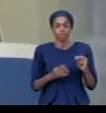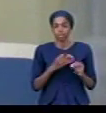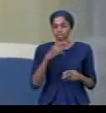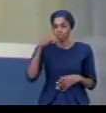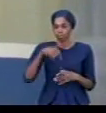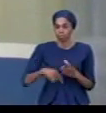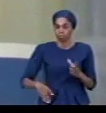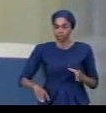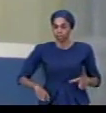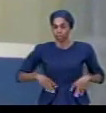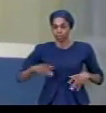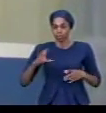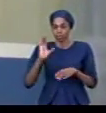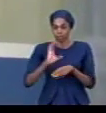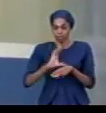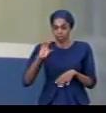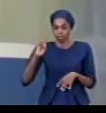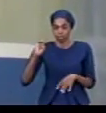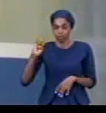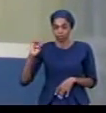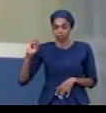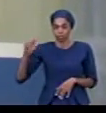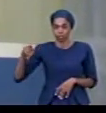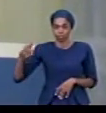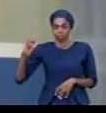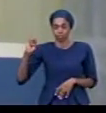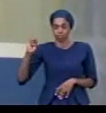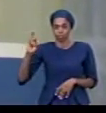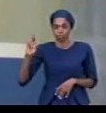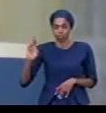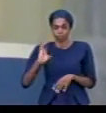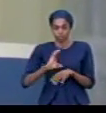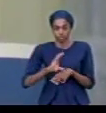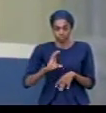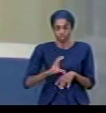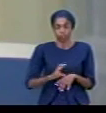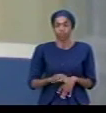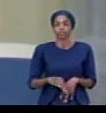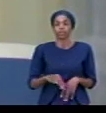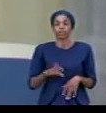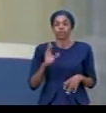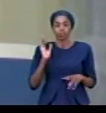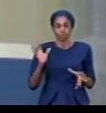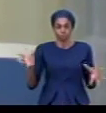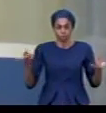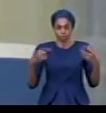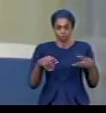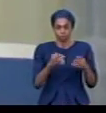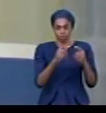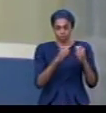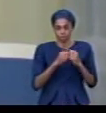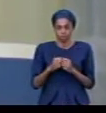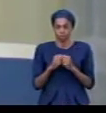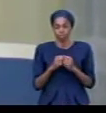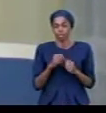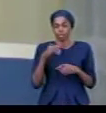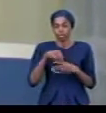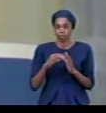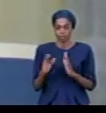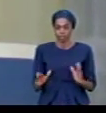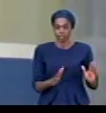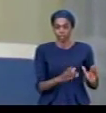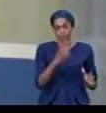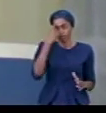come together in the planning. Though others are not around, but the others are around here with